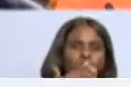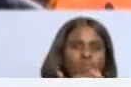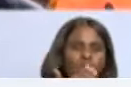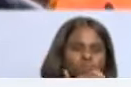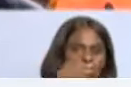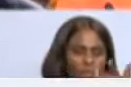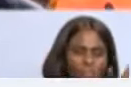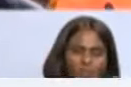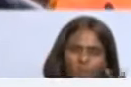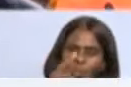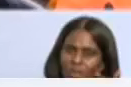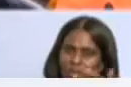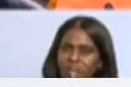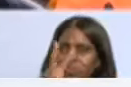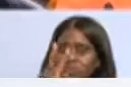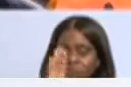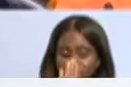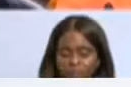$2 billion.